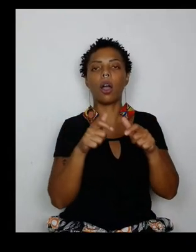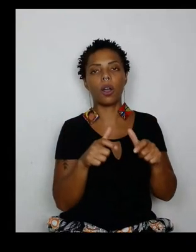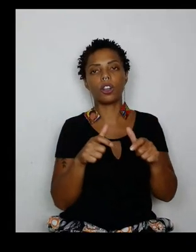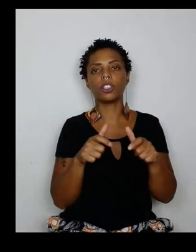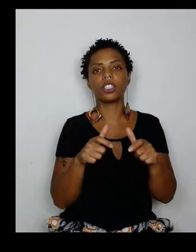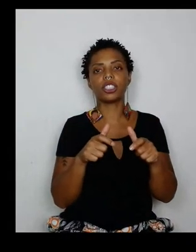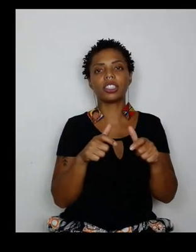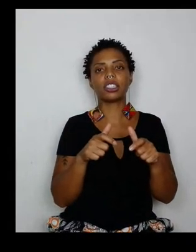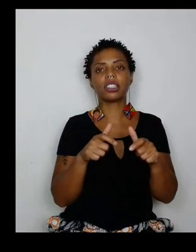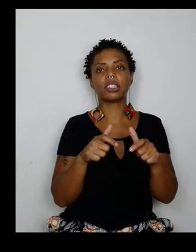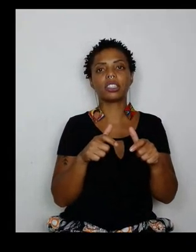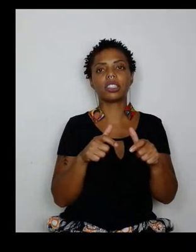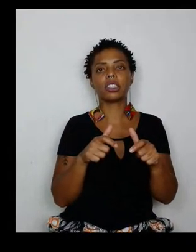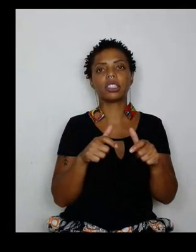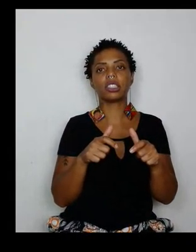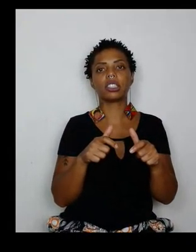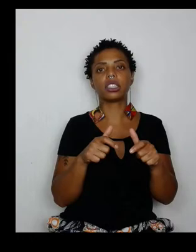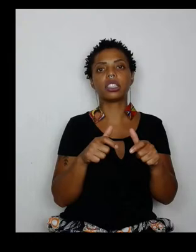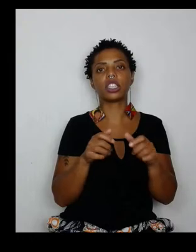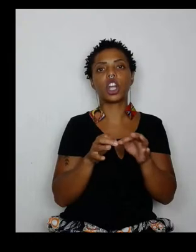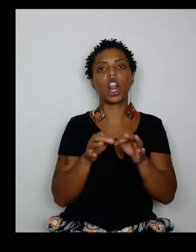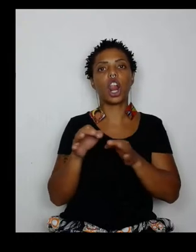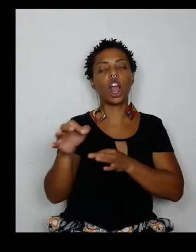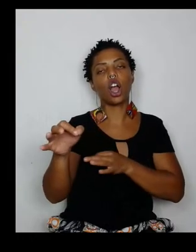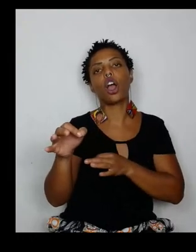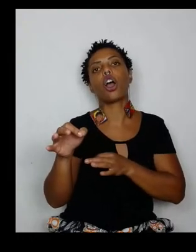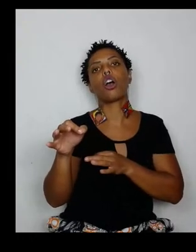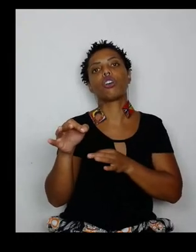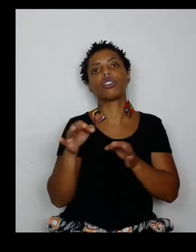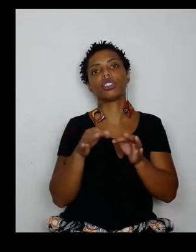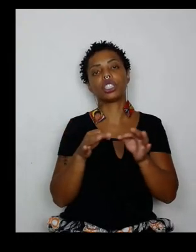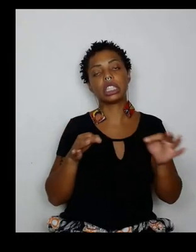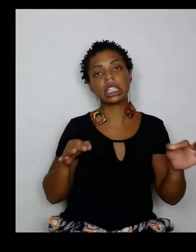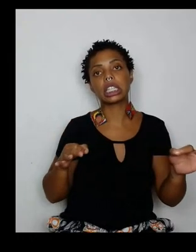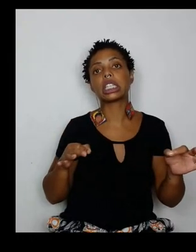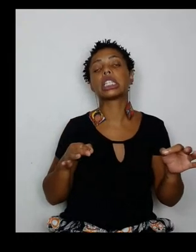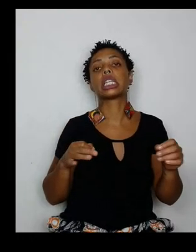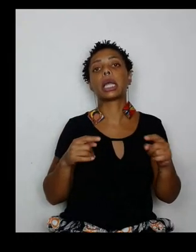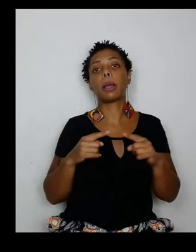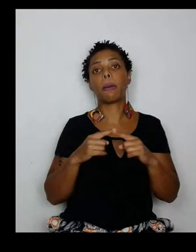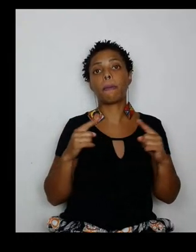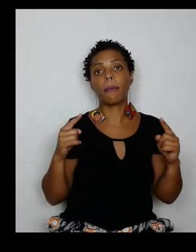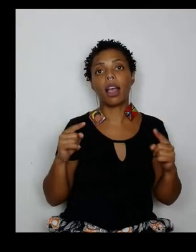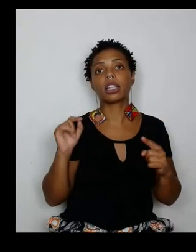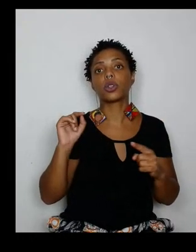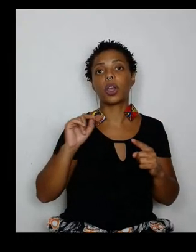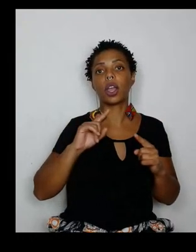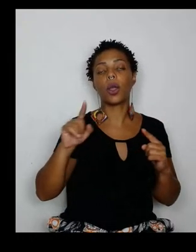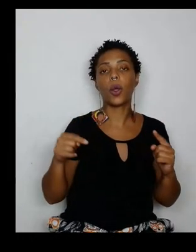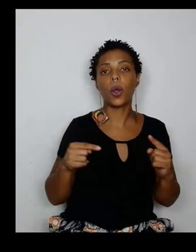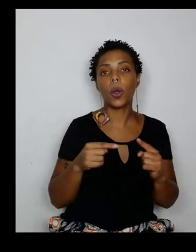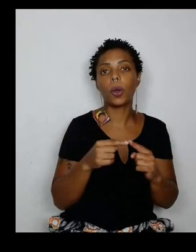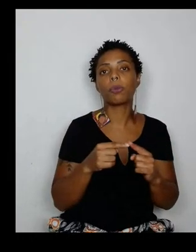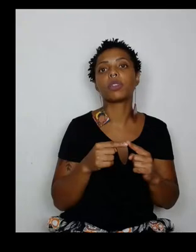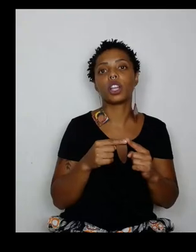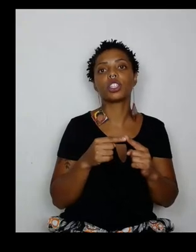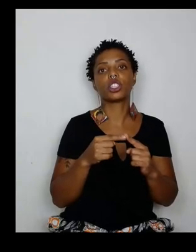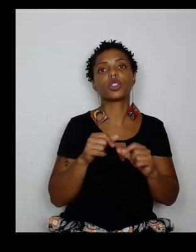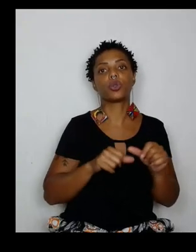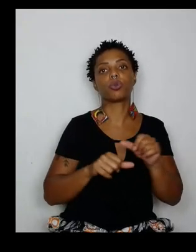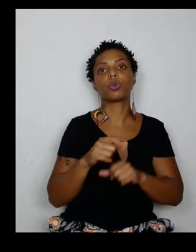appropriated and repurposed so in the same way as cotton or coconut or vanilla or coffee or sugar can be